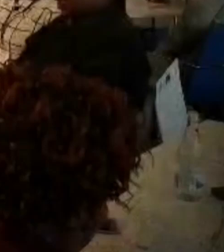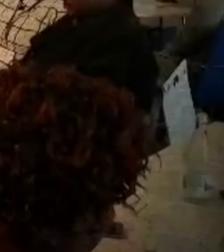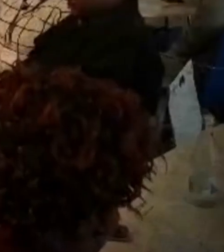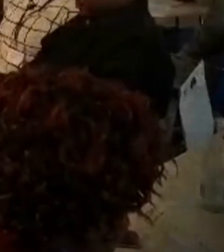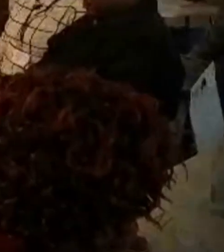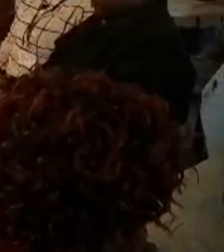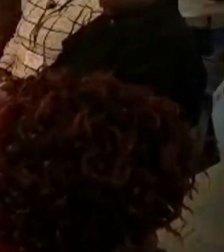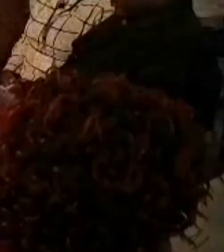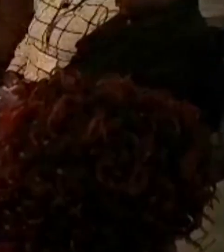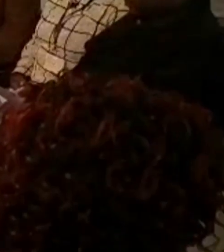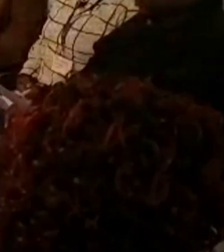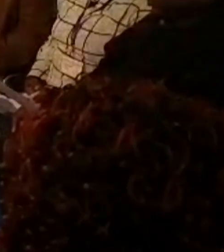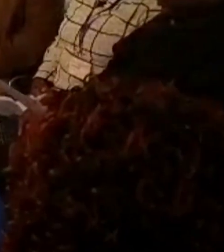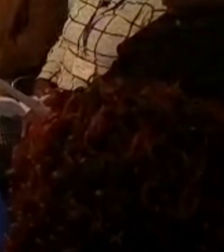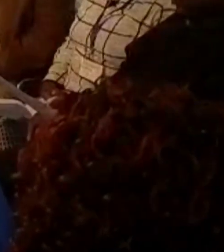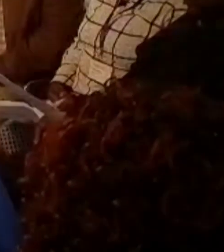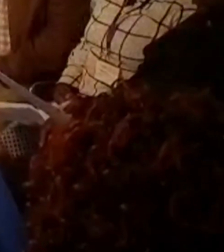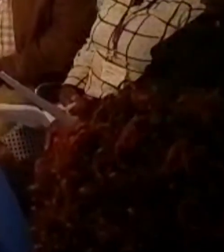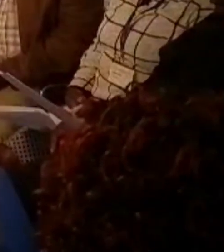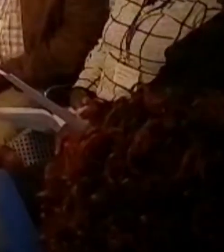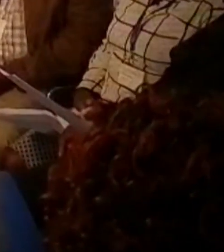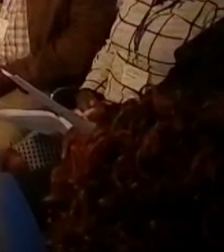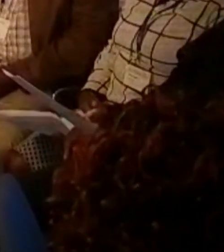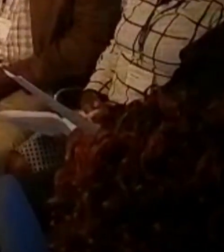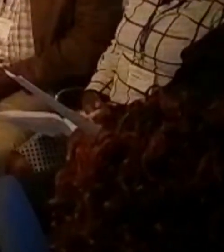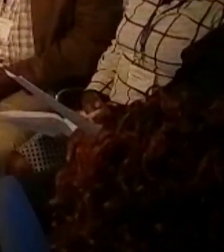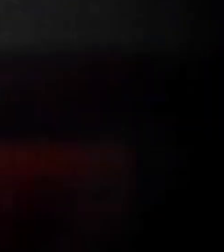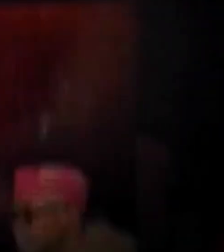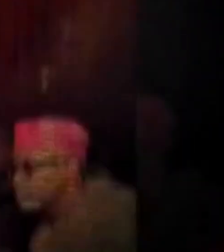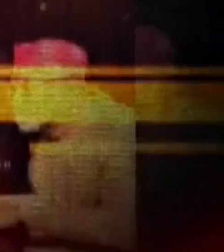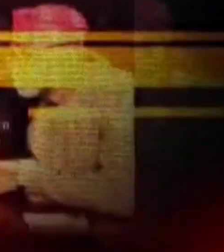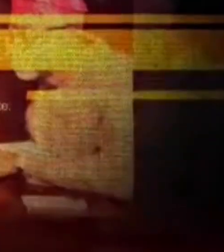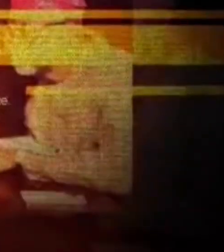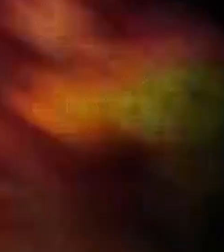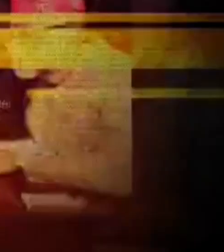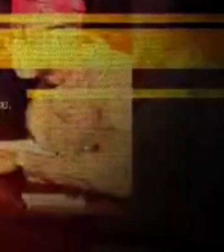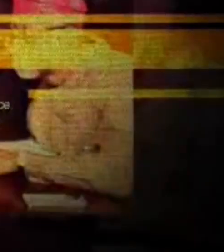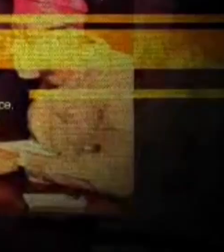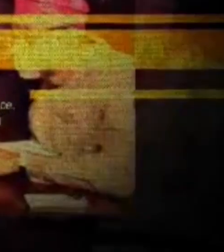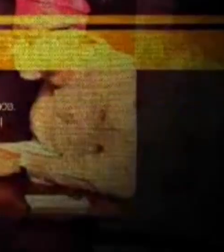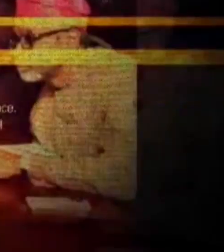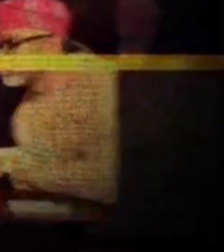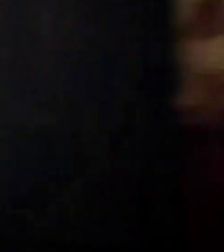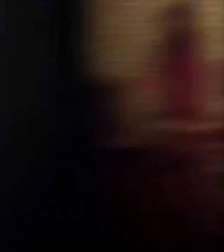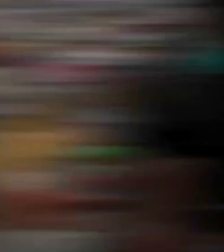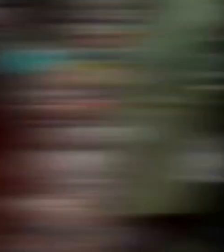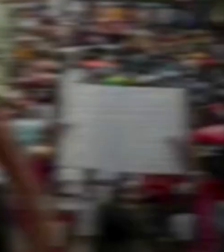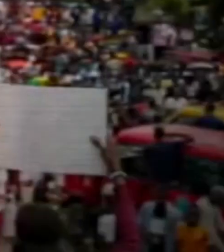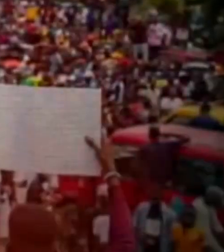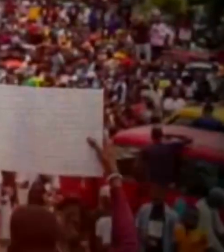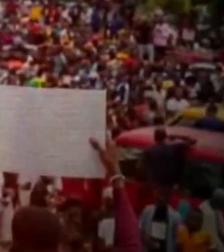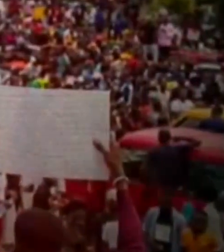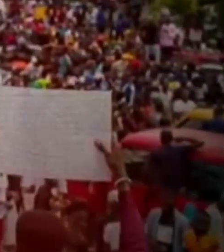must articulate our demands and be willing to listen to others. Engage in open and constructive conversations with the